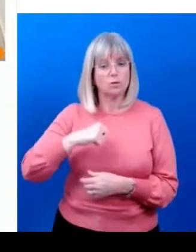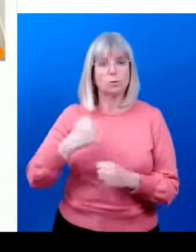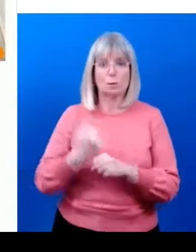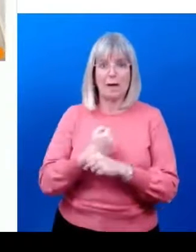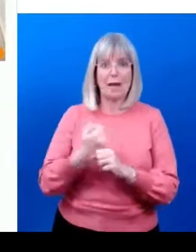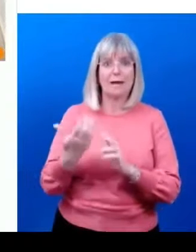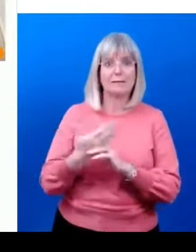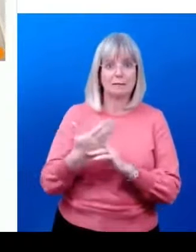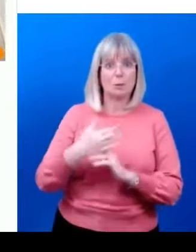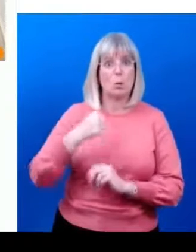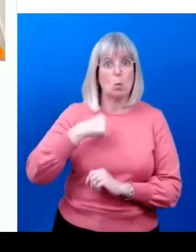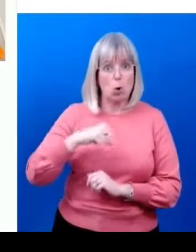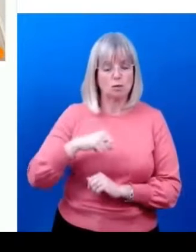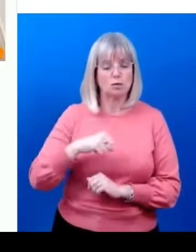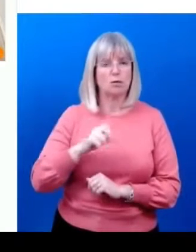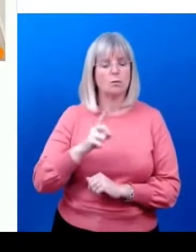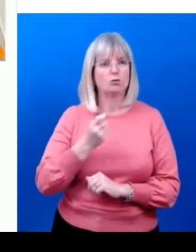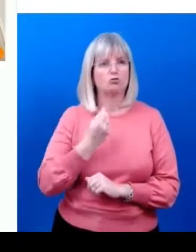then they realize,